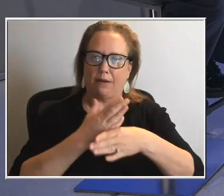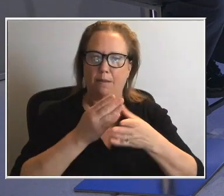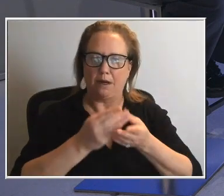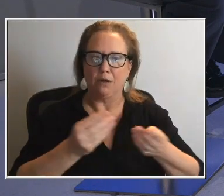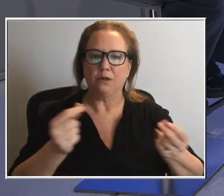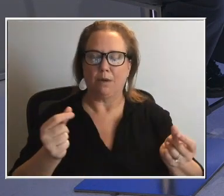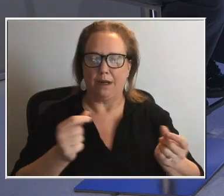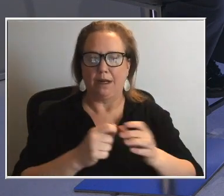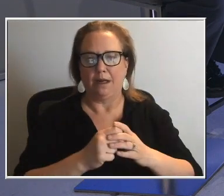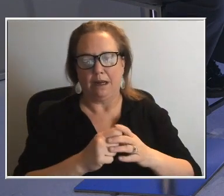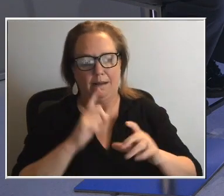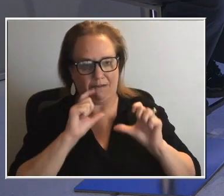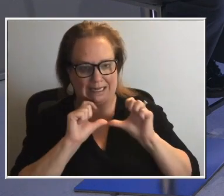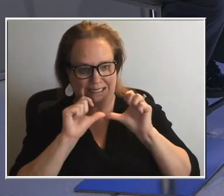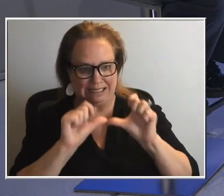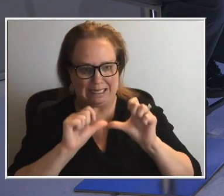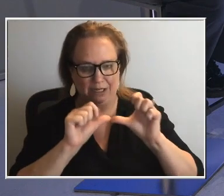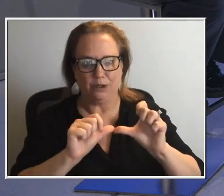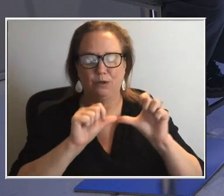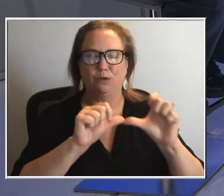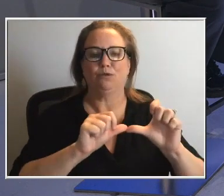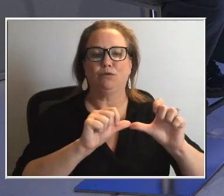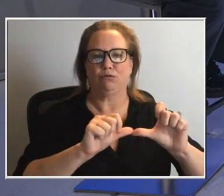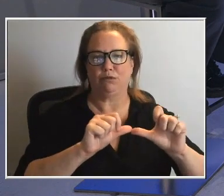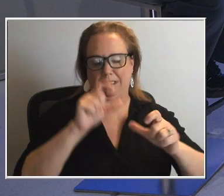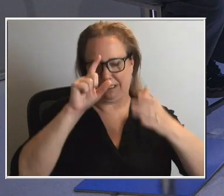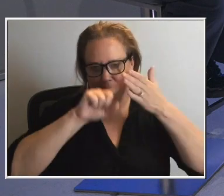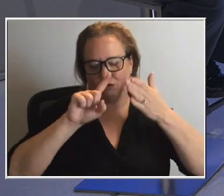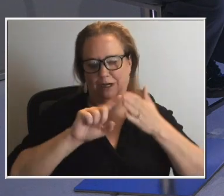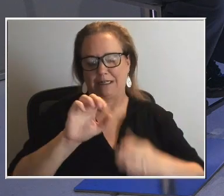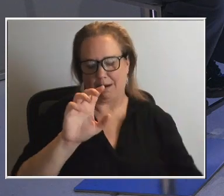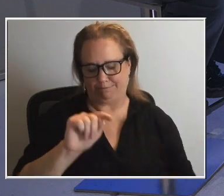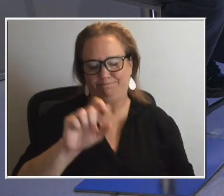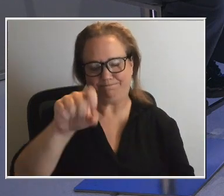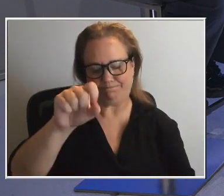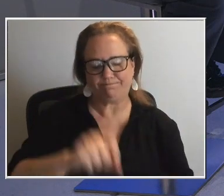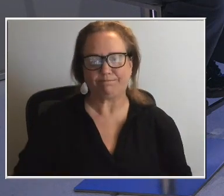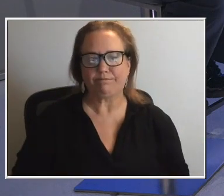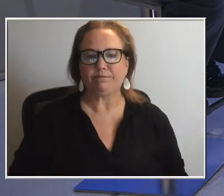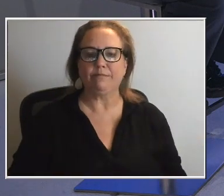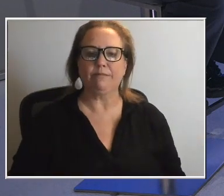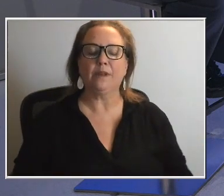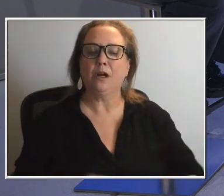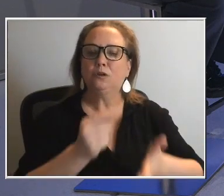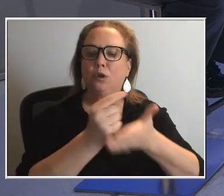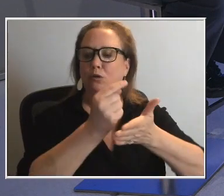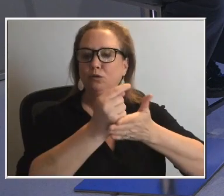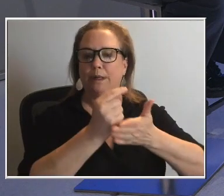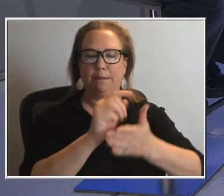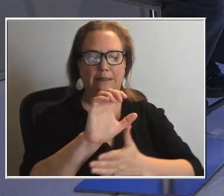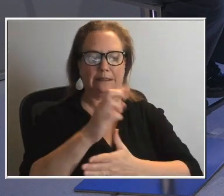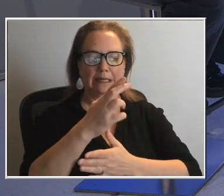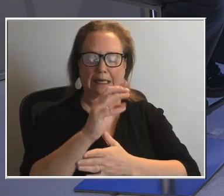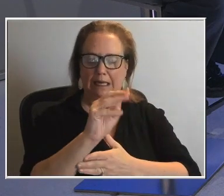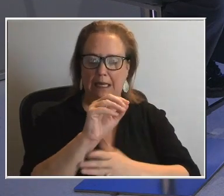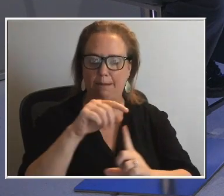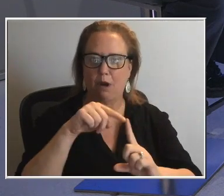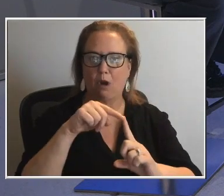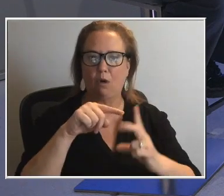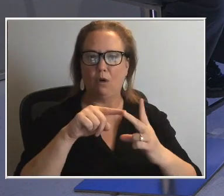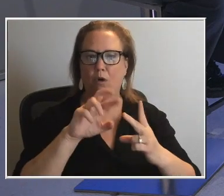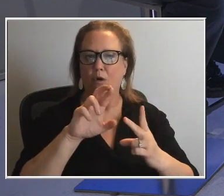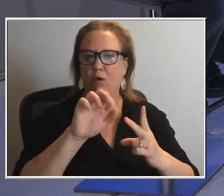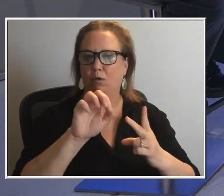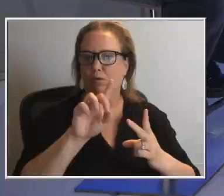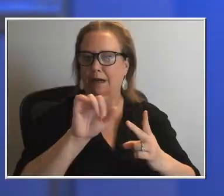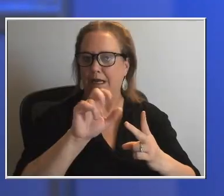So if it continues to stick around, get it checked out. Exactly. So let's talk treatment options. Chemo and radiation weren't necessary, is that